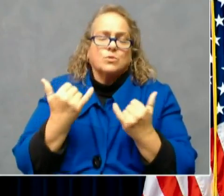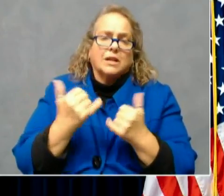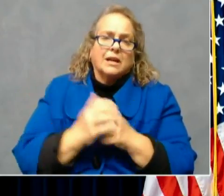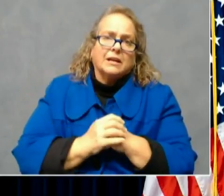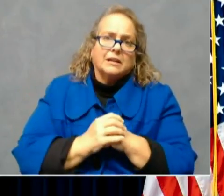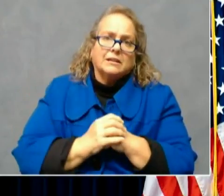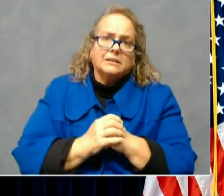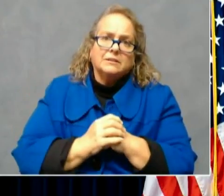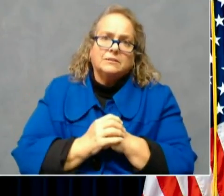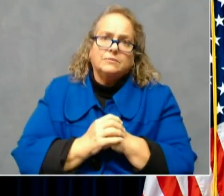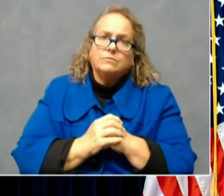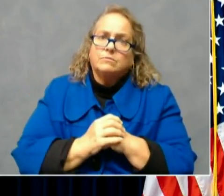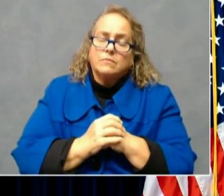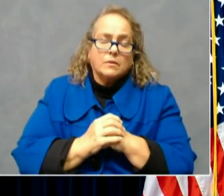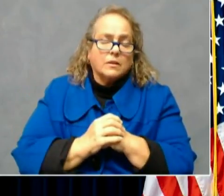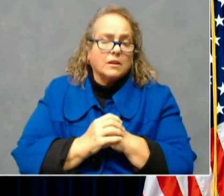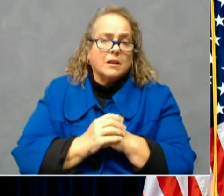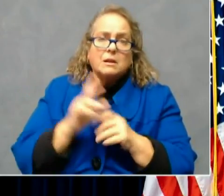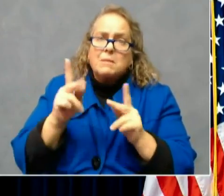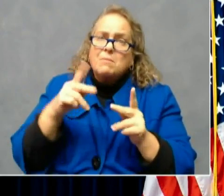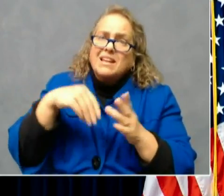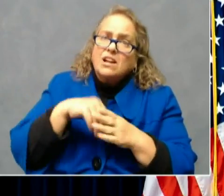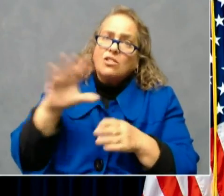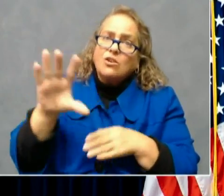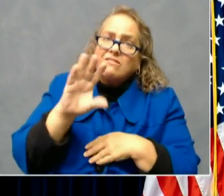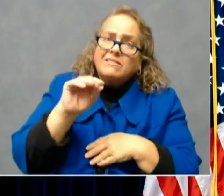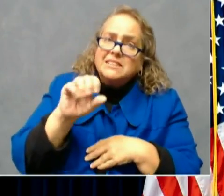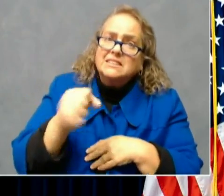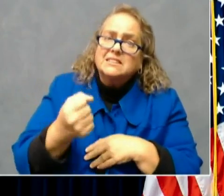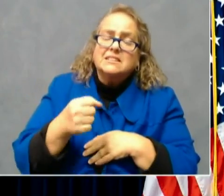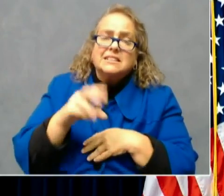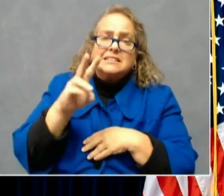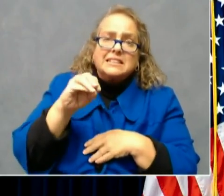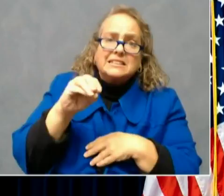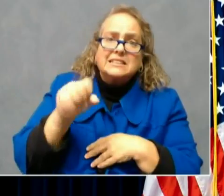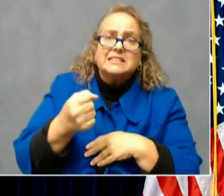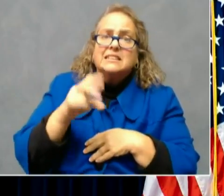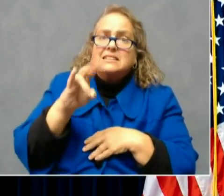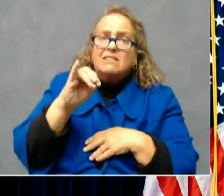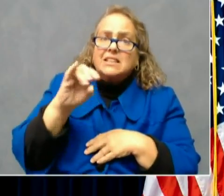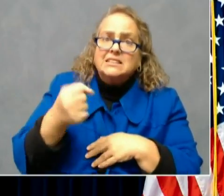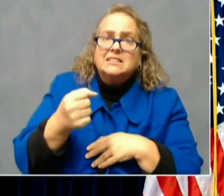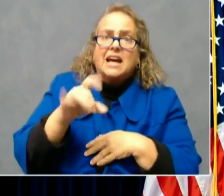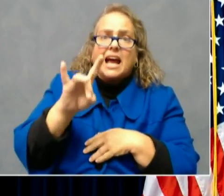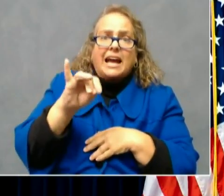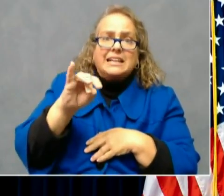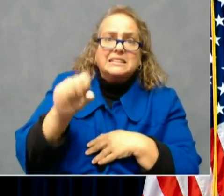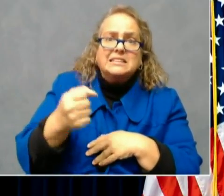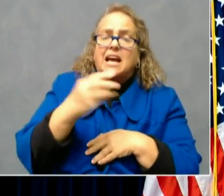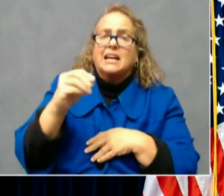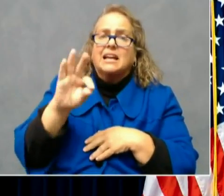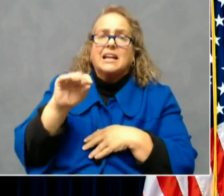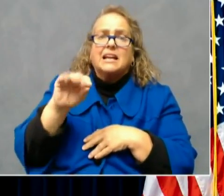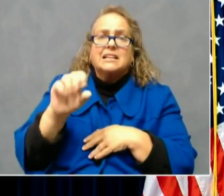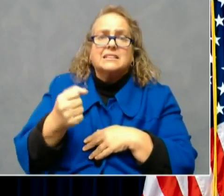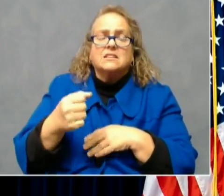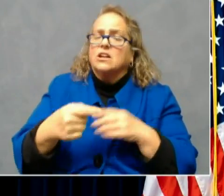For people in their 50s, 60s, 70s, 80s, and 90s. And it's a long list.